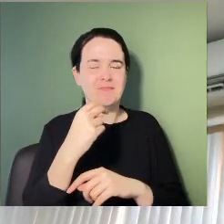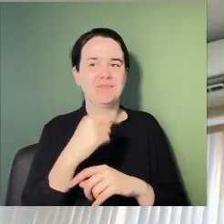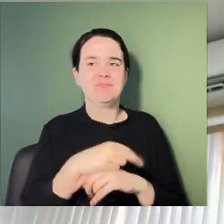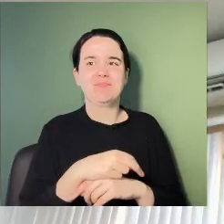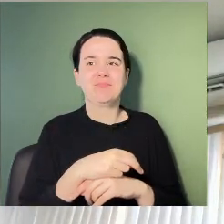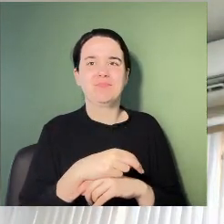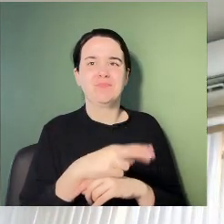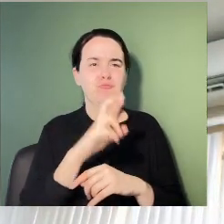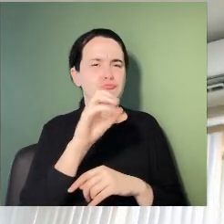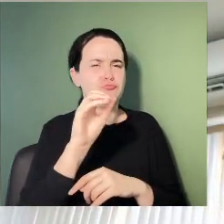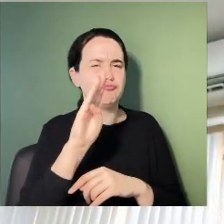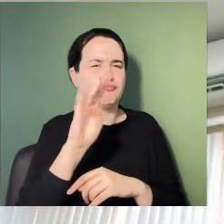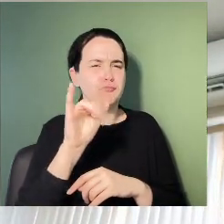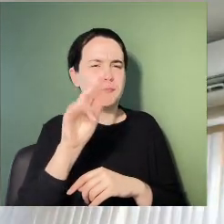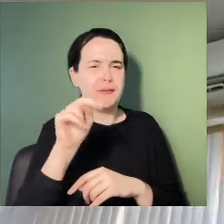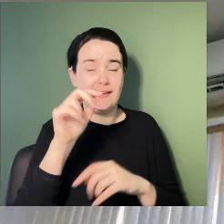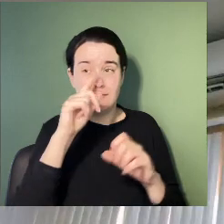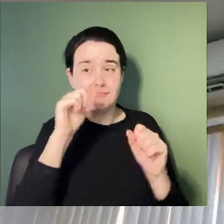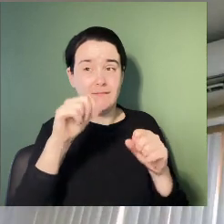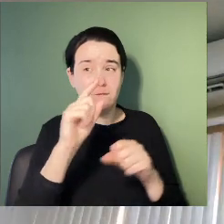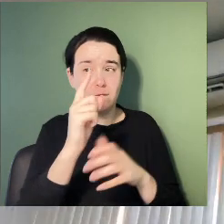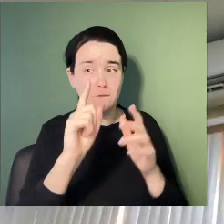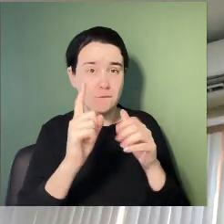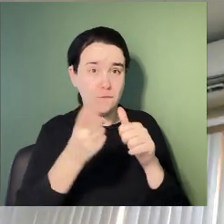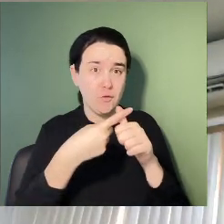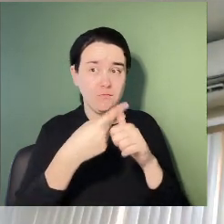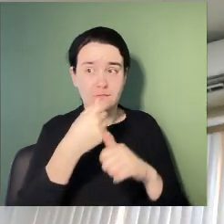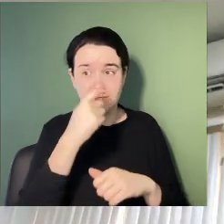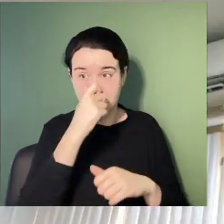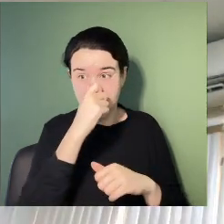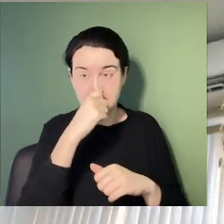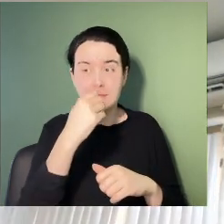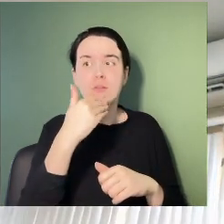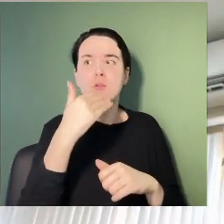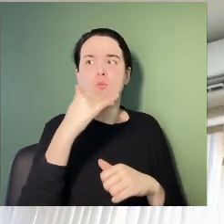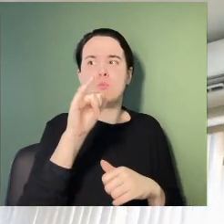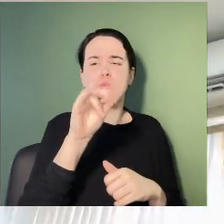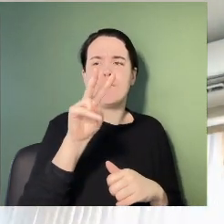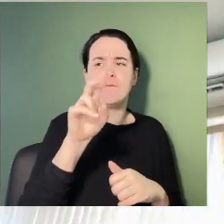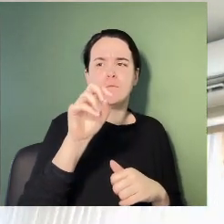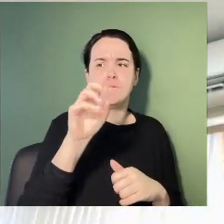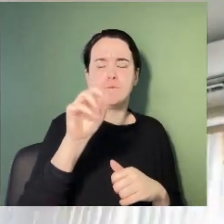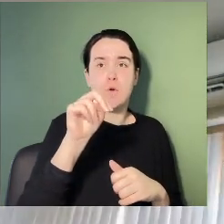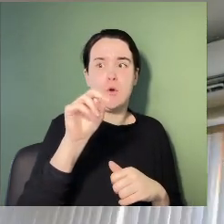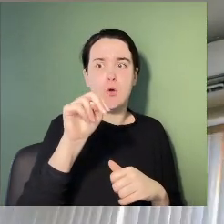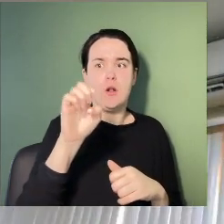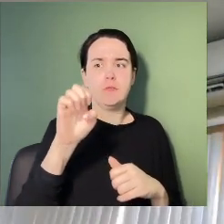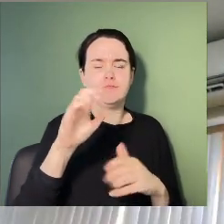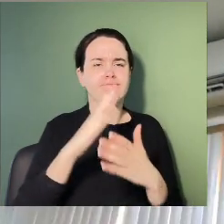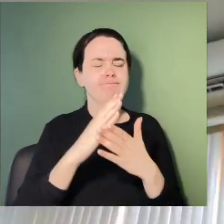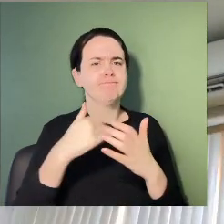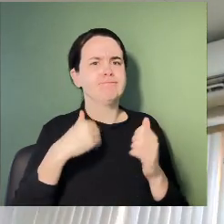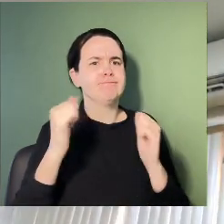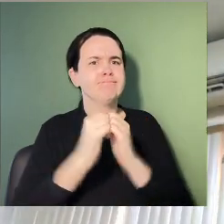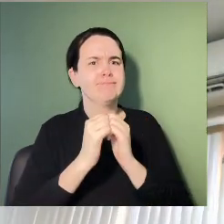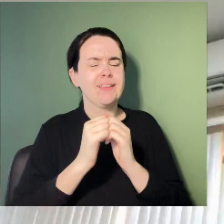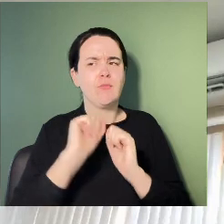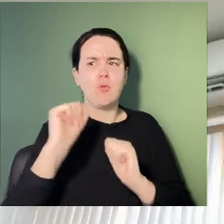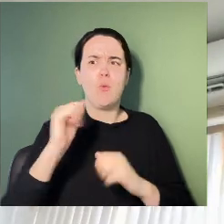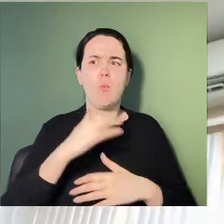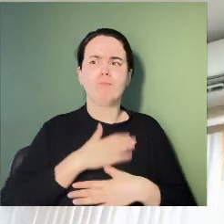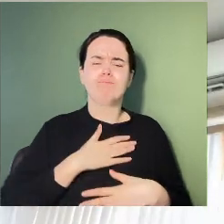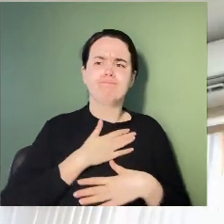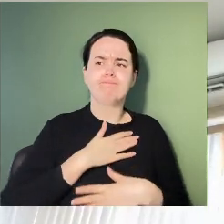Thank you, Yvonne. And I must say, I agree with your sentiments as well. That I think digital technology does